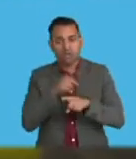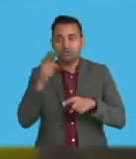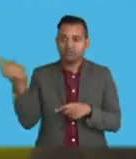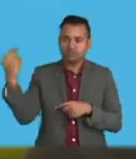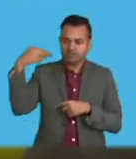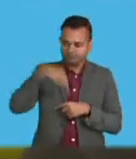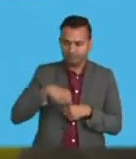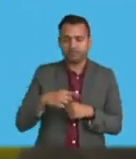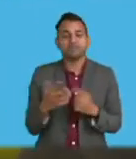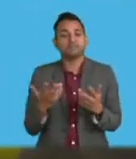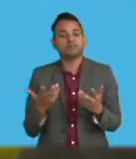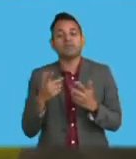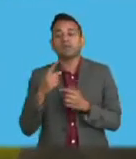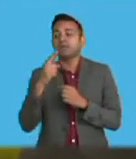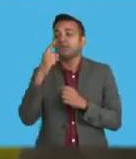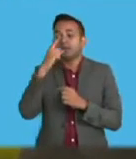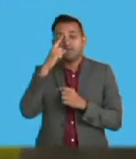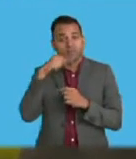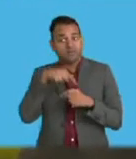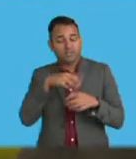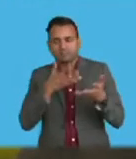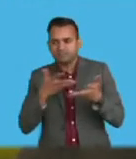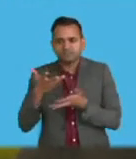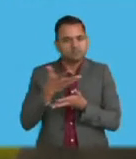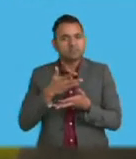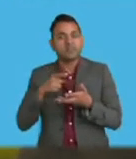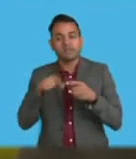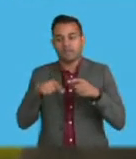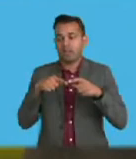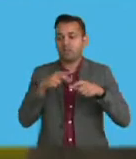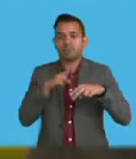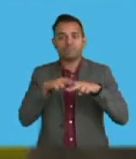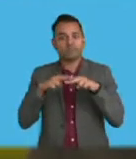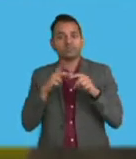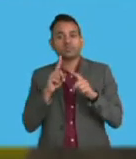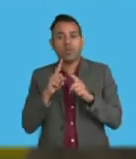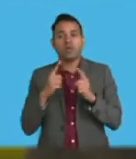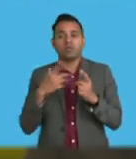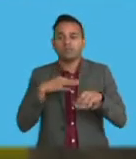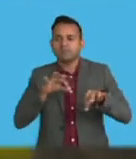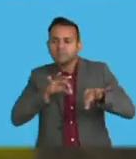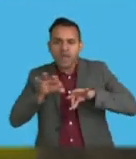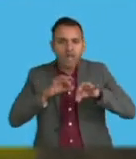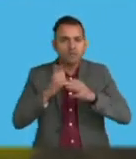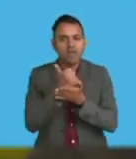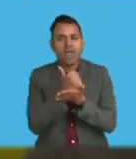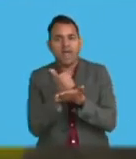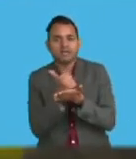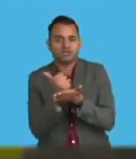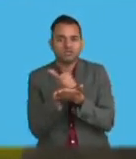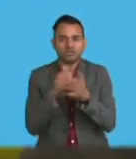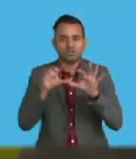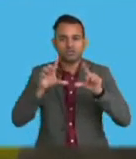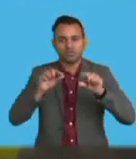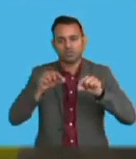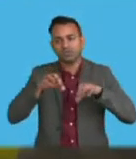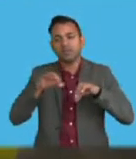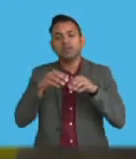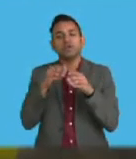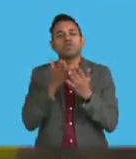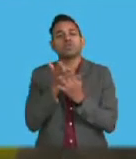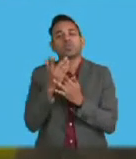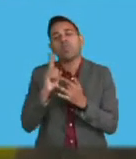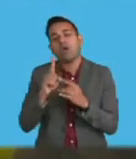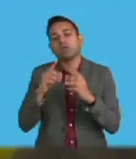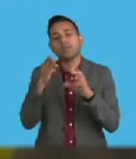Plan, which outlined the commitment to, amongst other things, ensure that the individual broadcasting organizations produce compelling educational